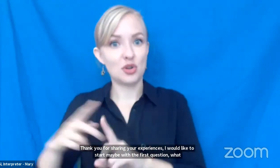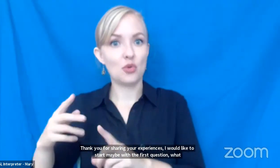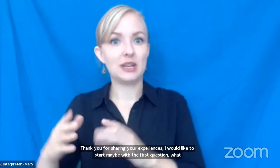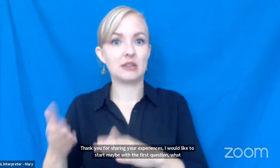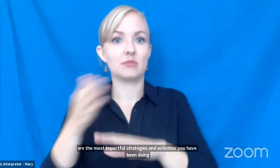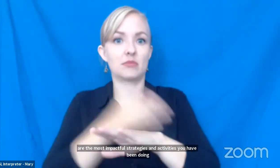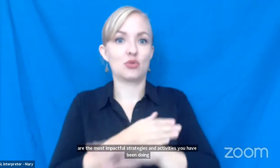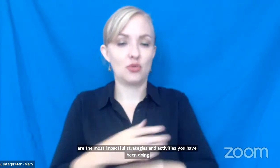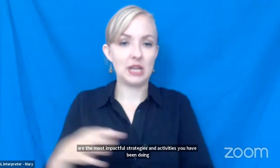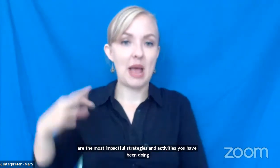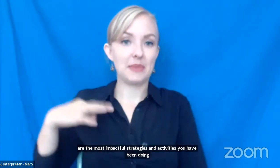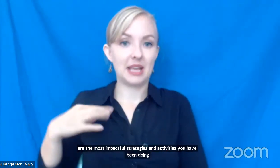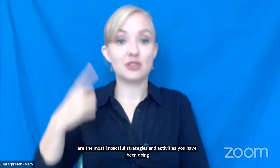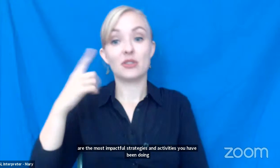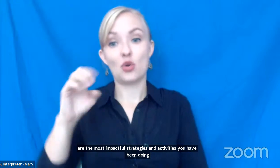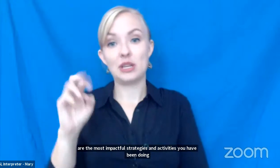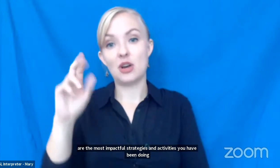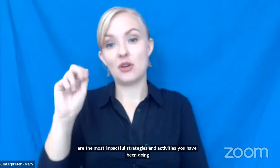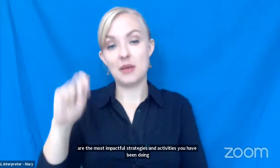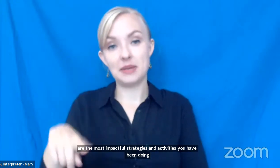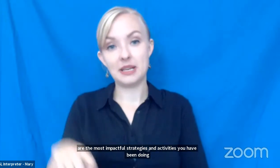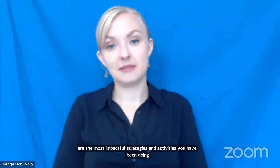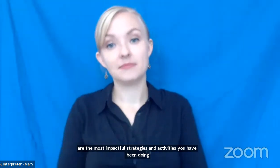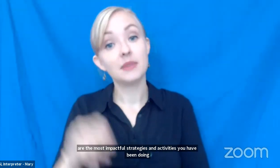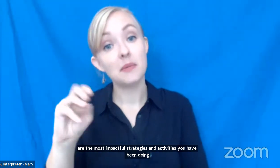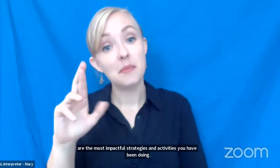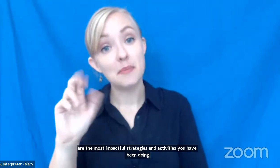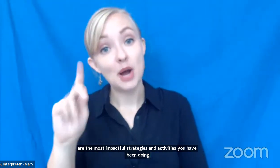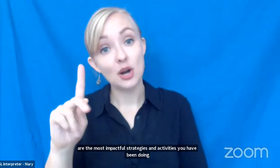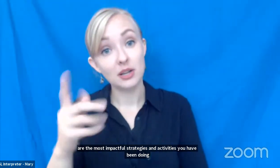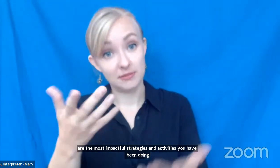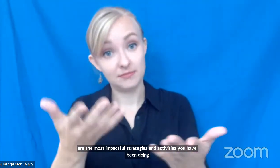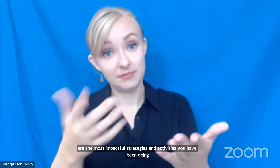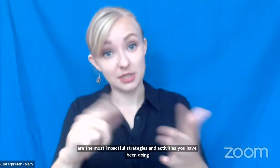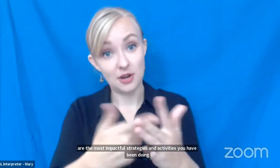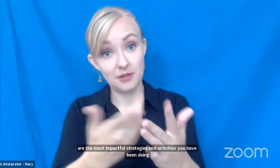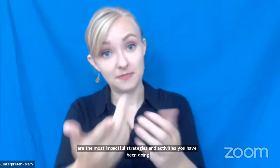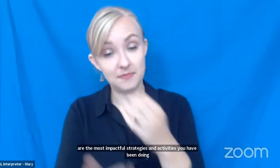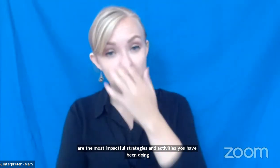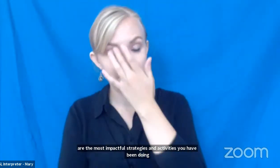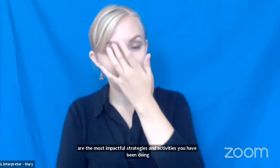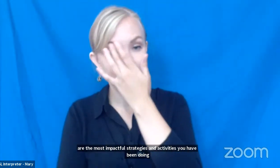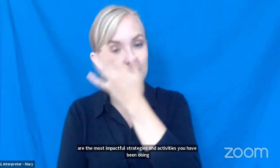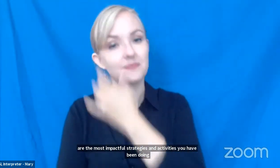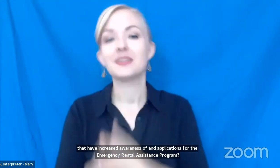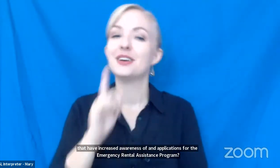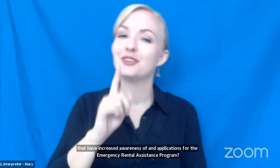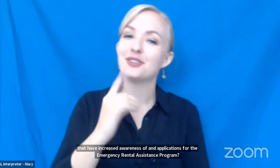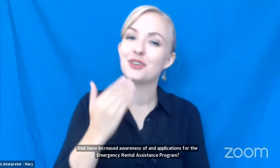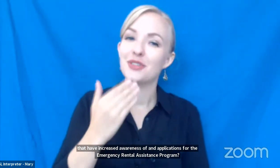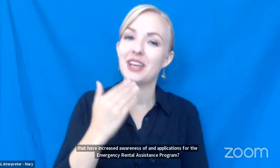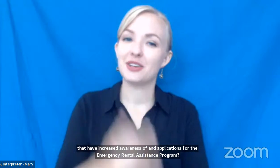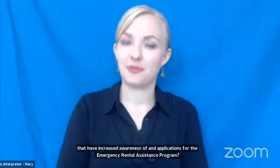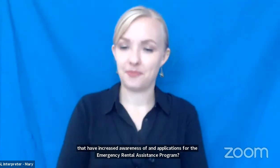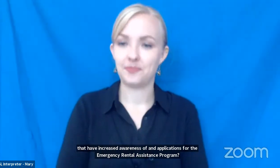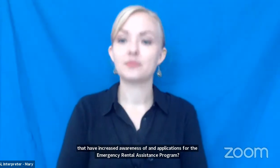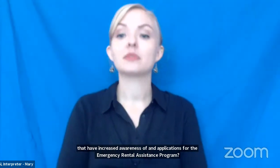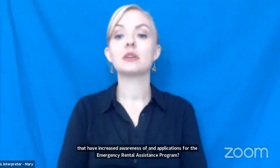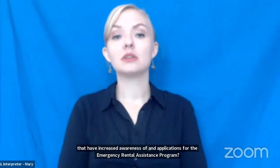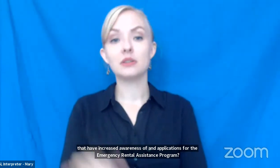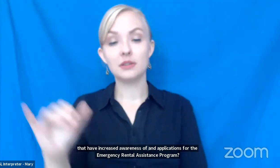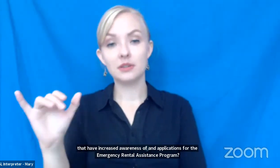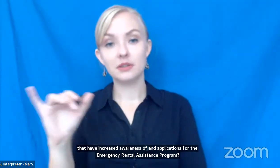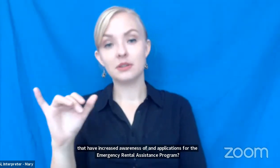Emergency Rental Assistance Program? Mark, do you want to start off? Sure, Lori, thanks a lot. So as the